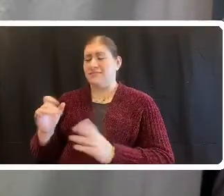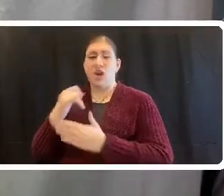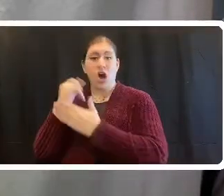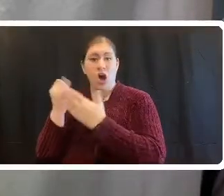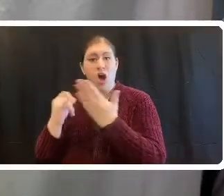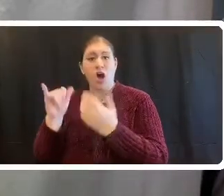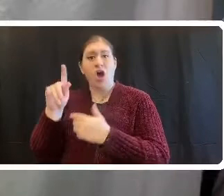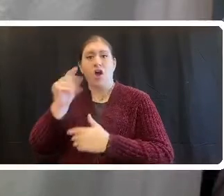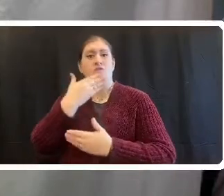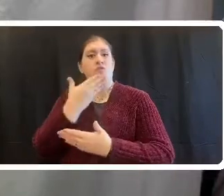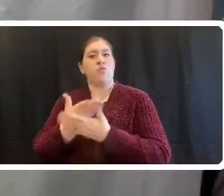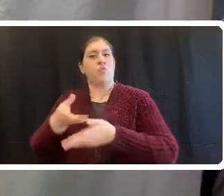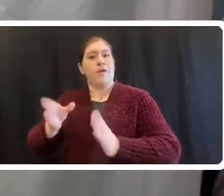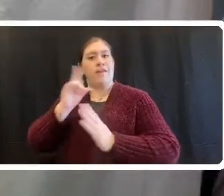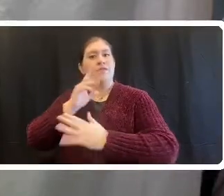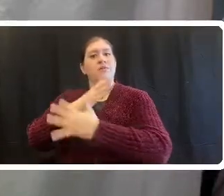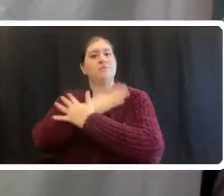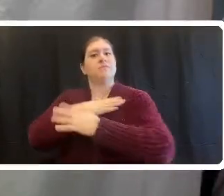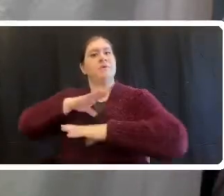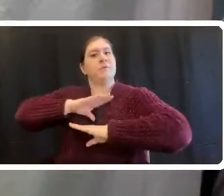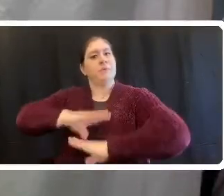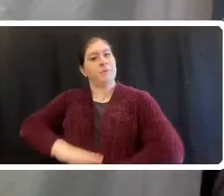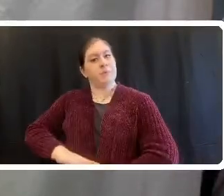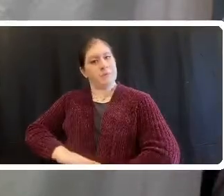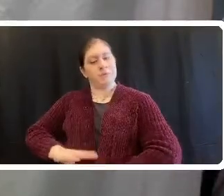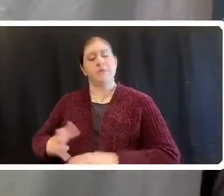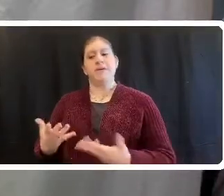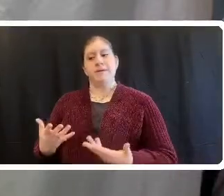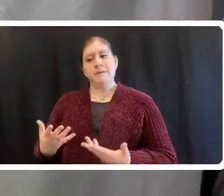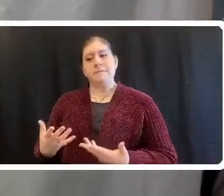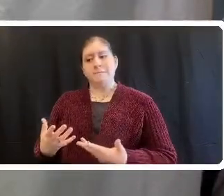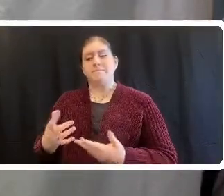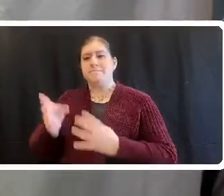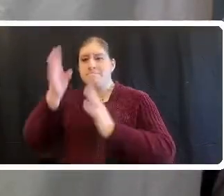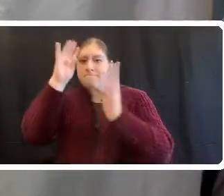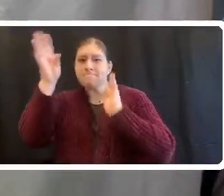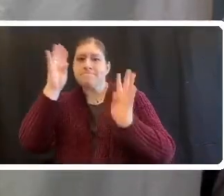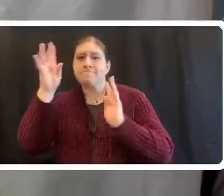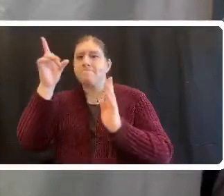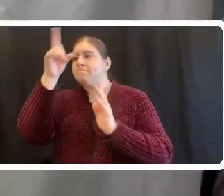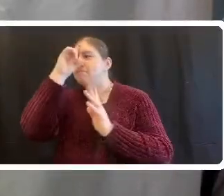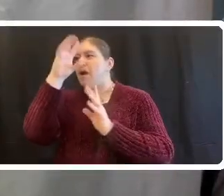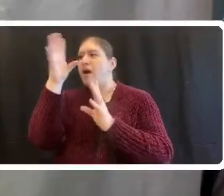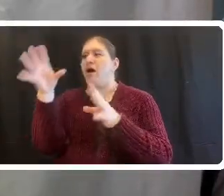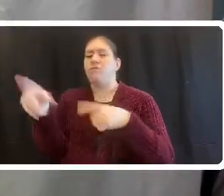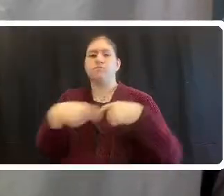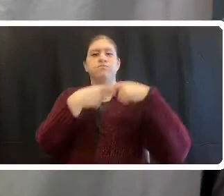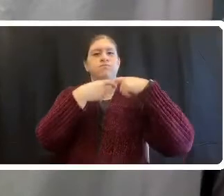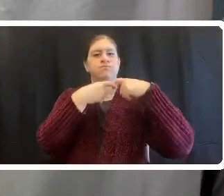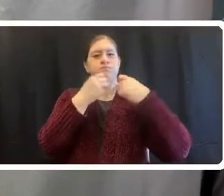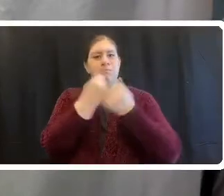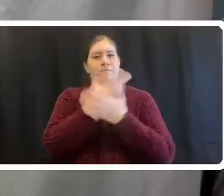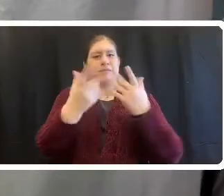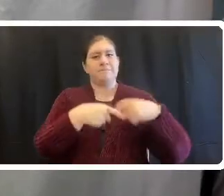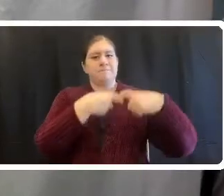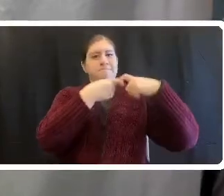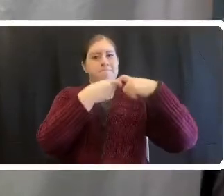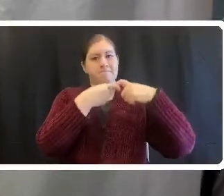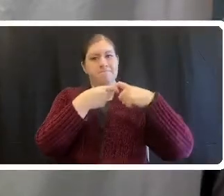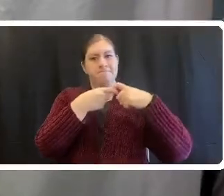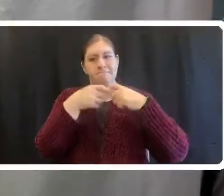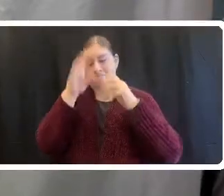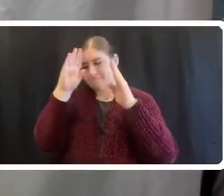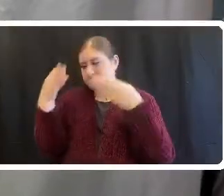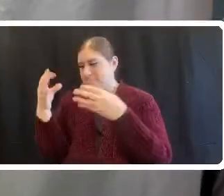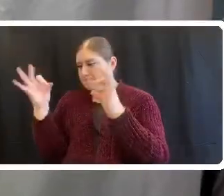way to relax and kind of get creative and take your mind off of all the things that are going on, get away from the